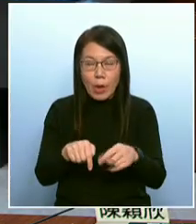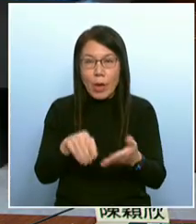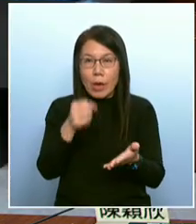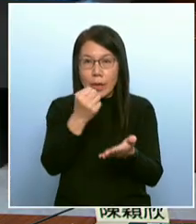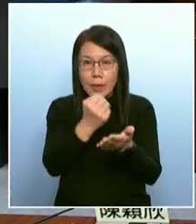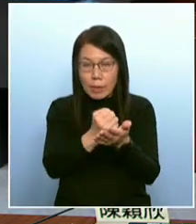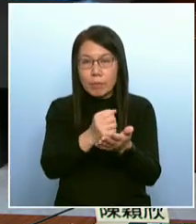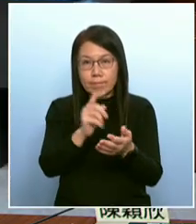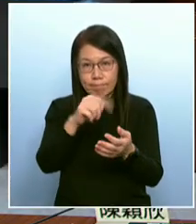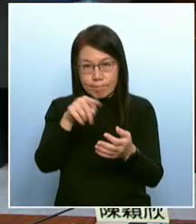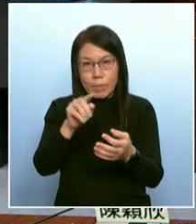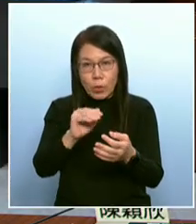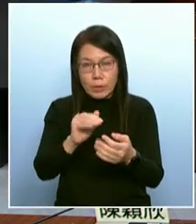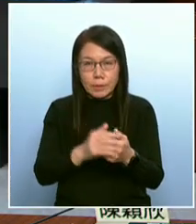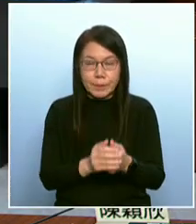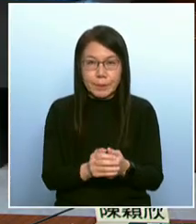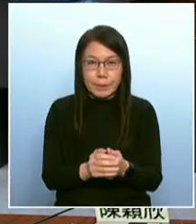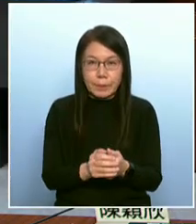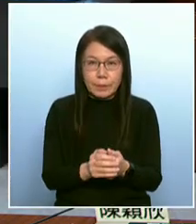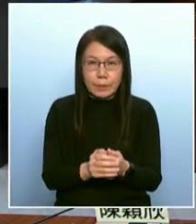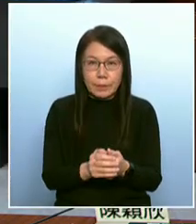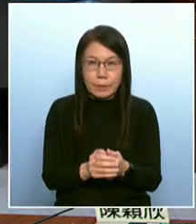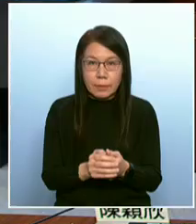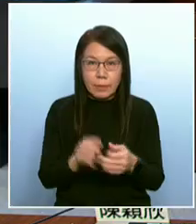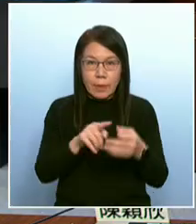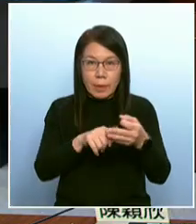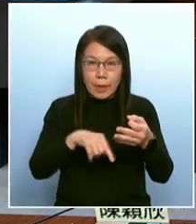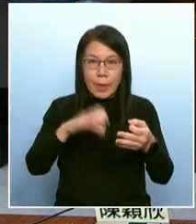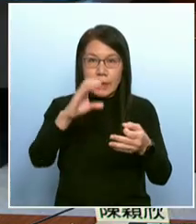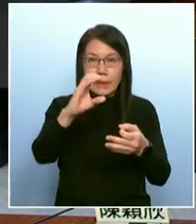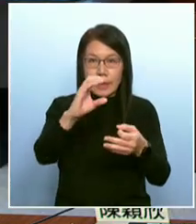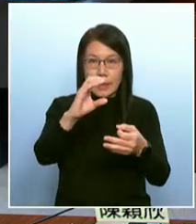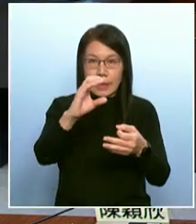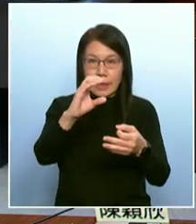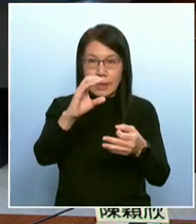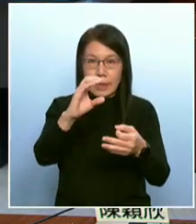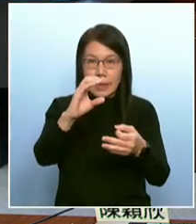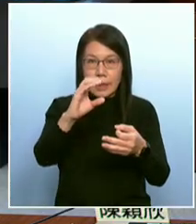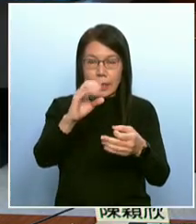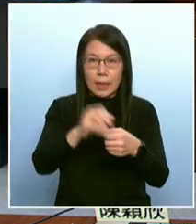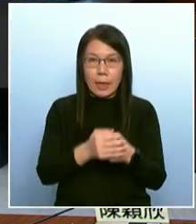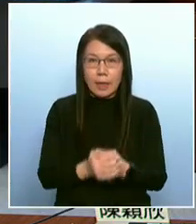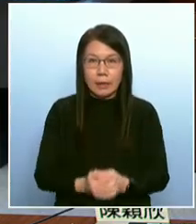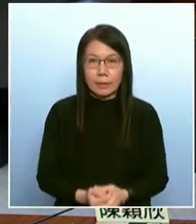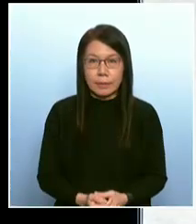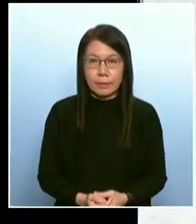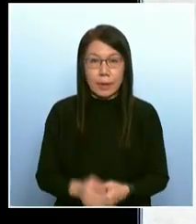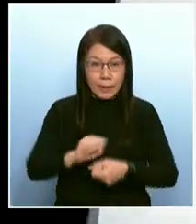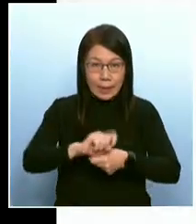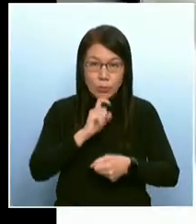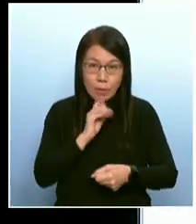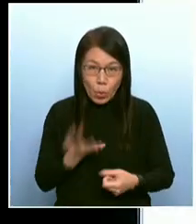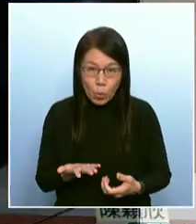the same decision arrived by the supervisors as well. I announce that this is not an